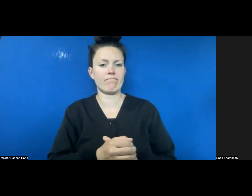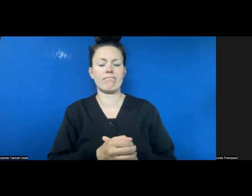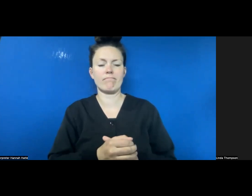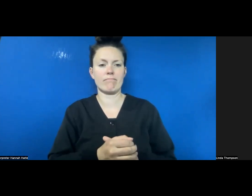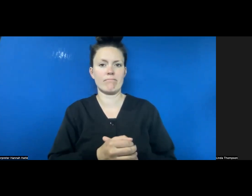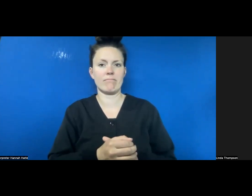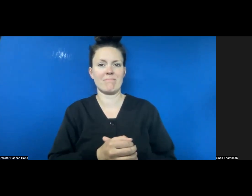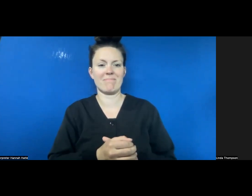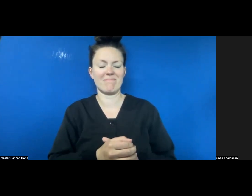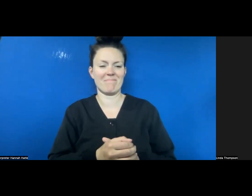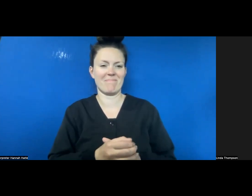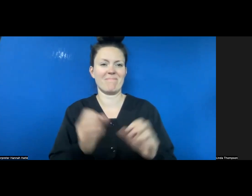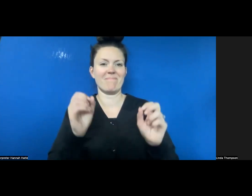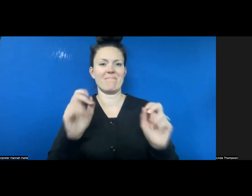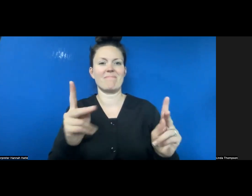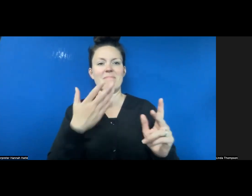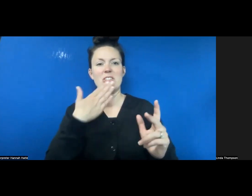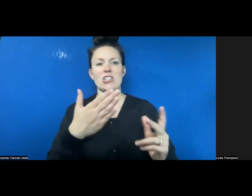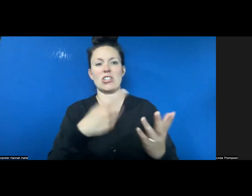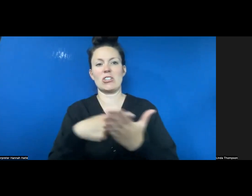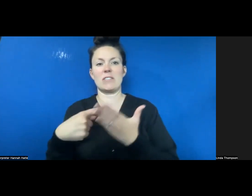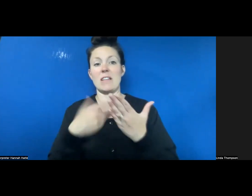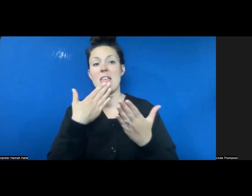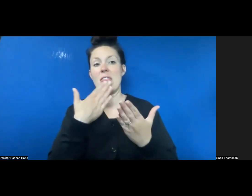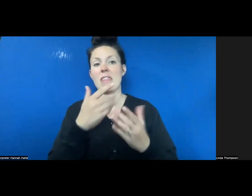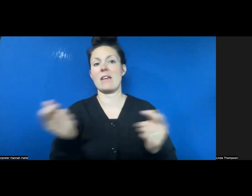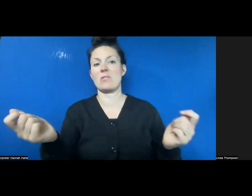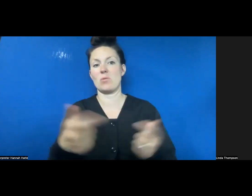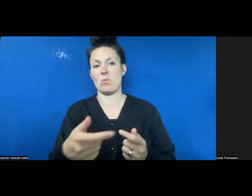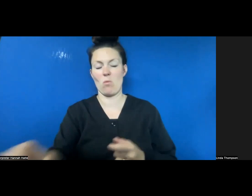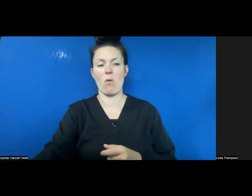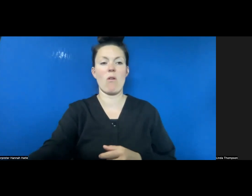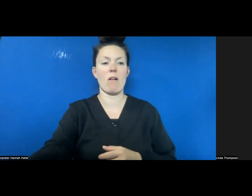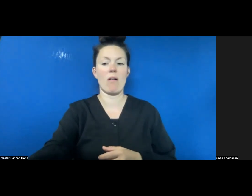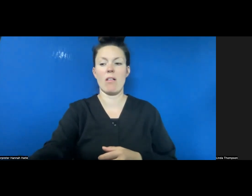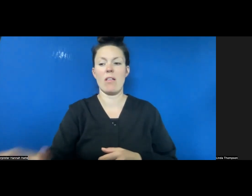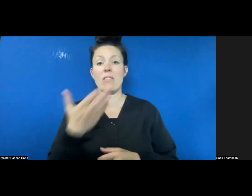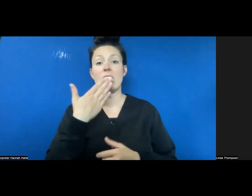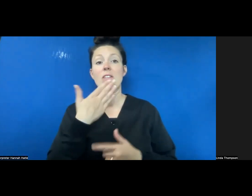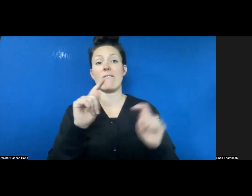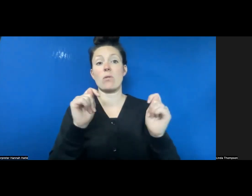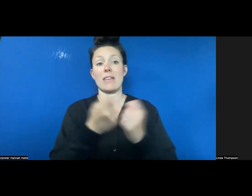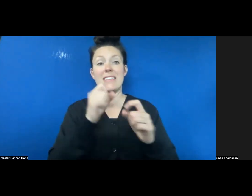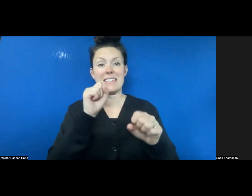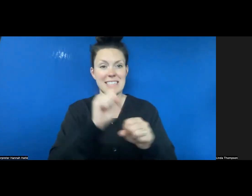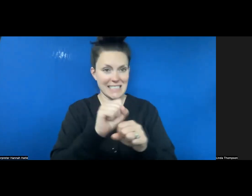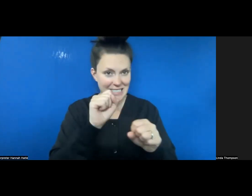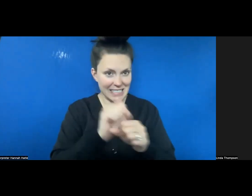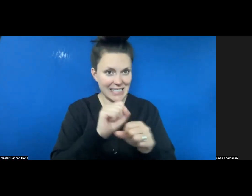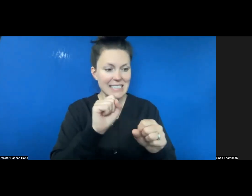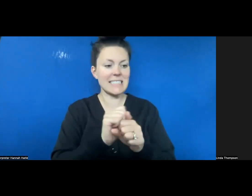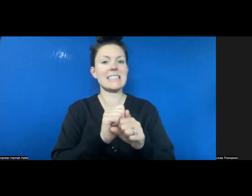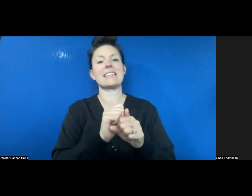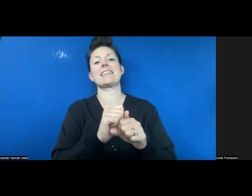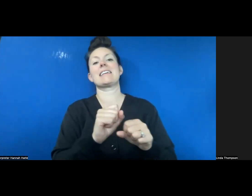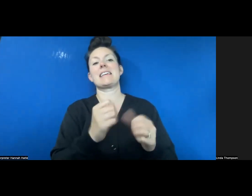All right. Good stuff. Thank you all. Thank you for the teamwork making the dream work with all of our